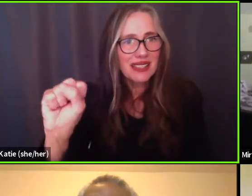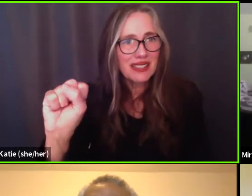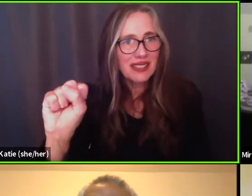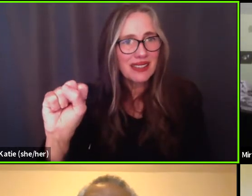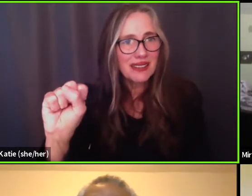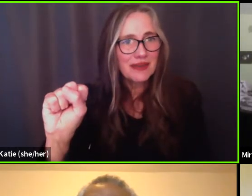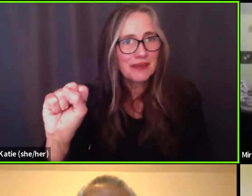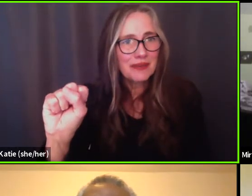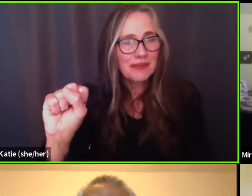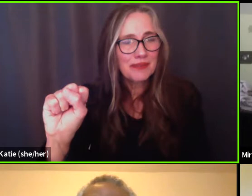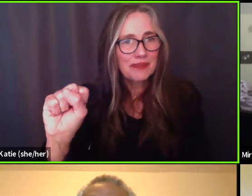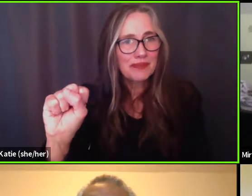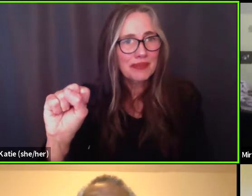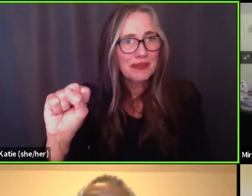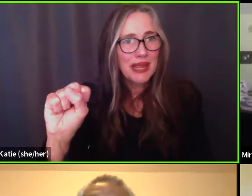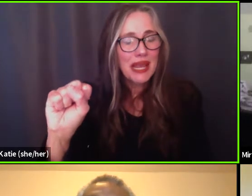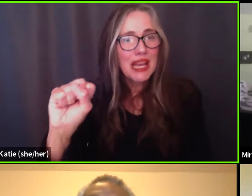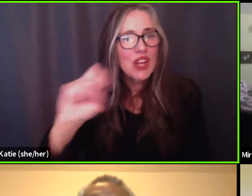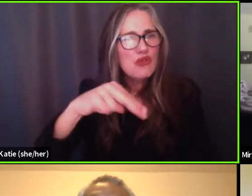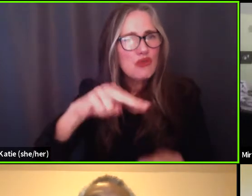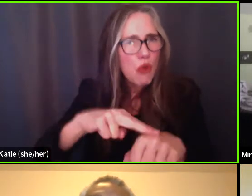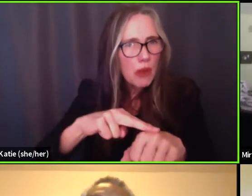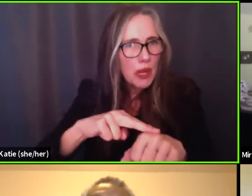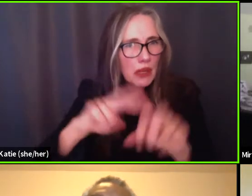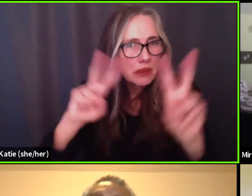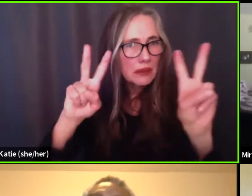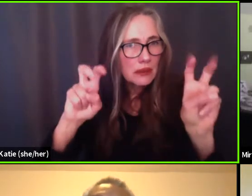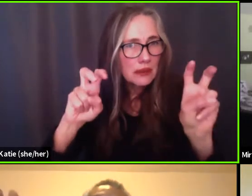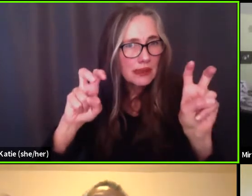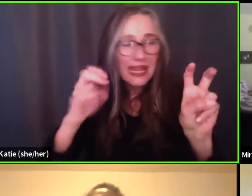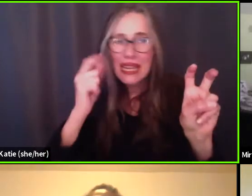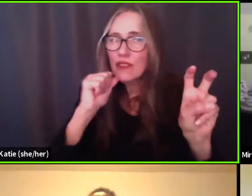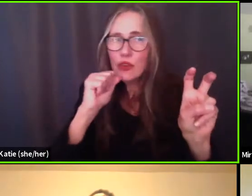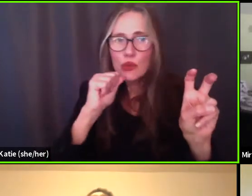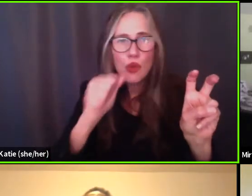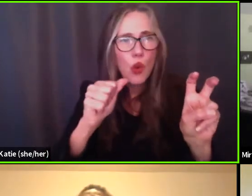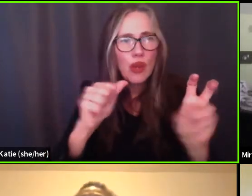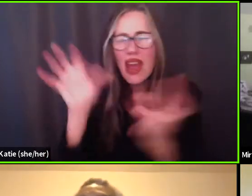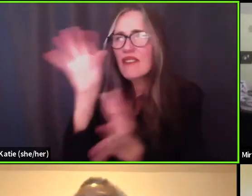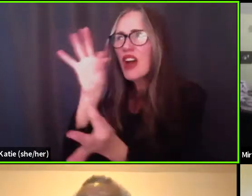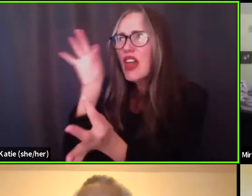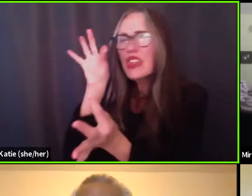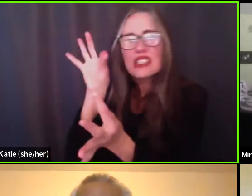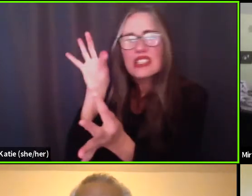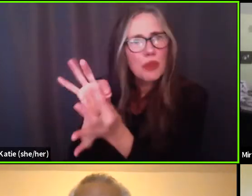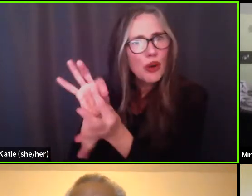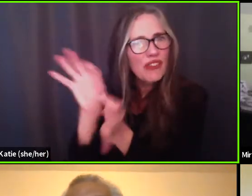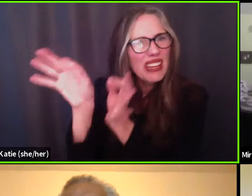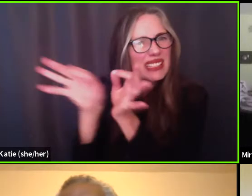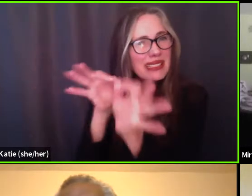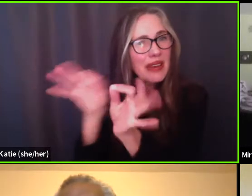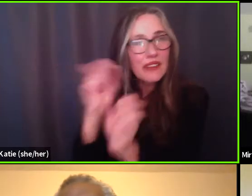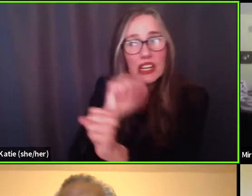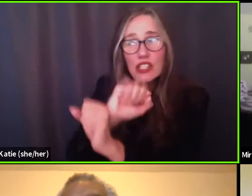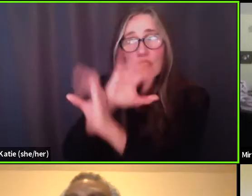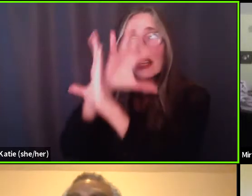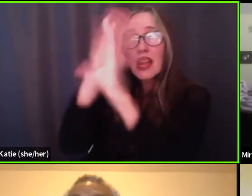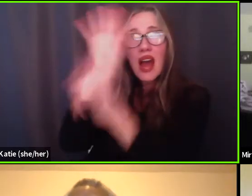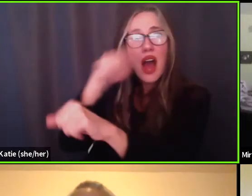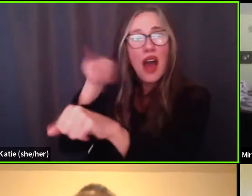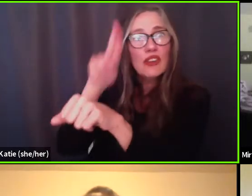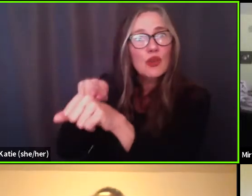right which means that we are deeming those folks who don't fit whatever those definitions of normal are as those people who are